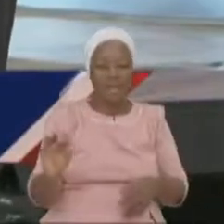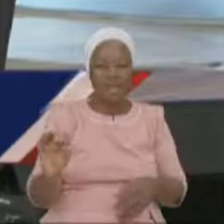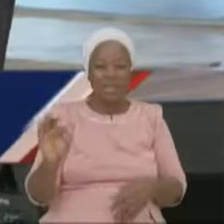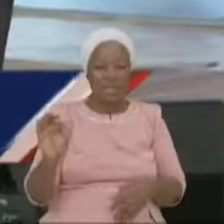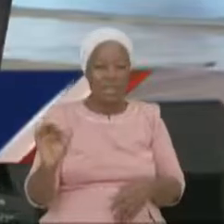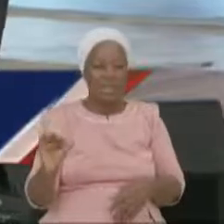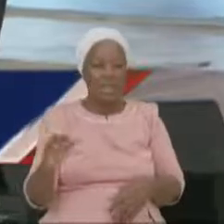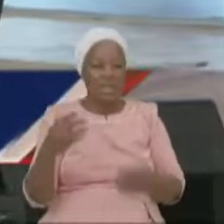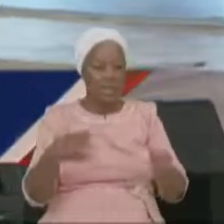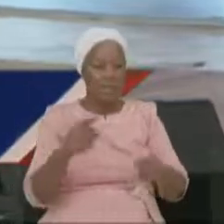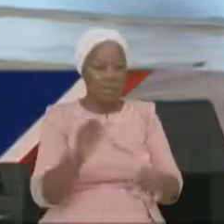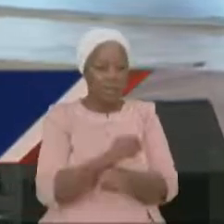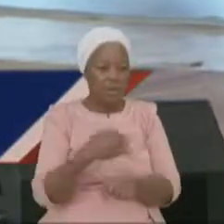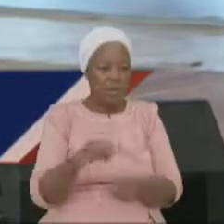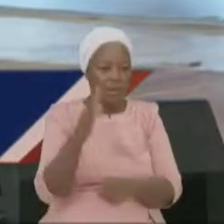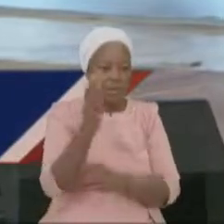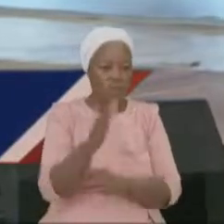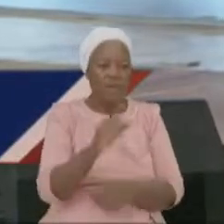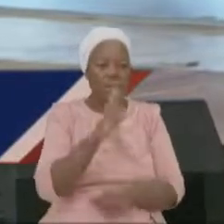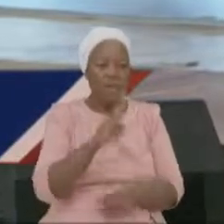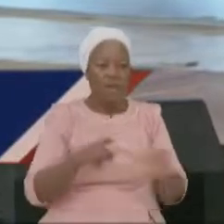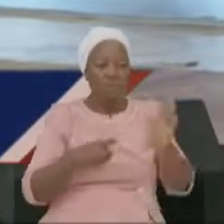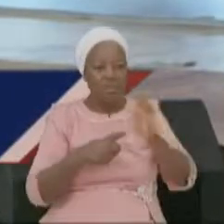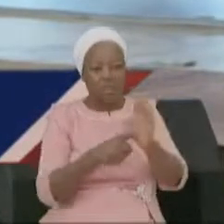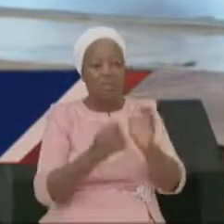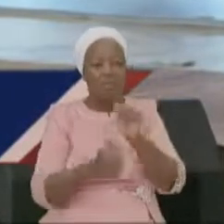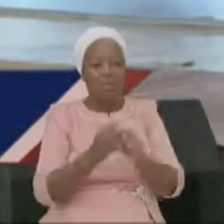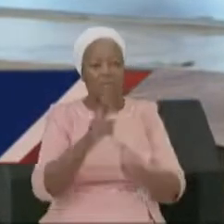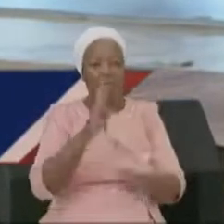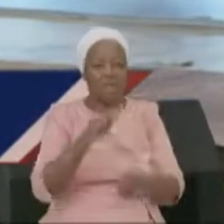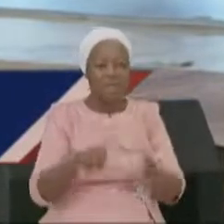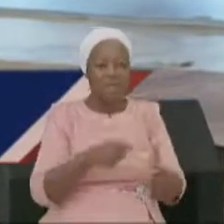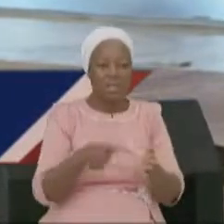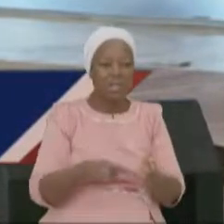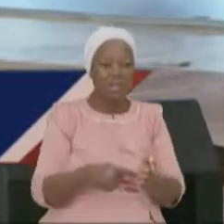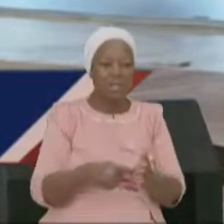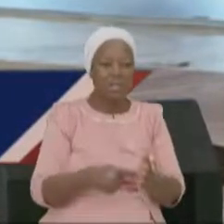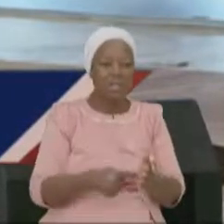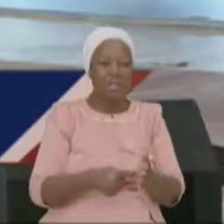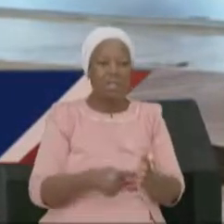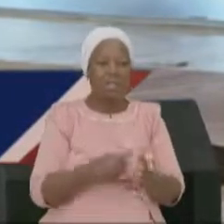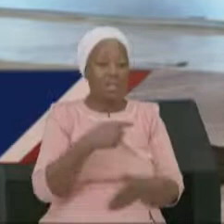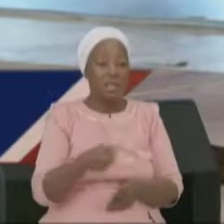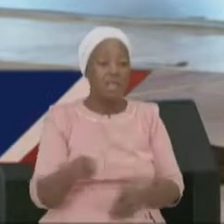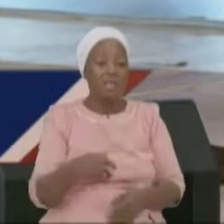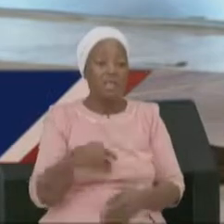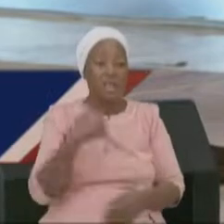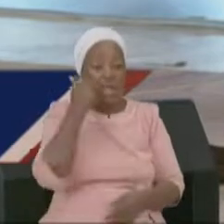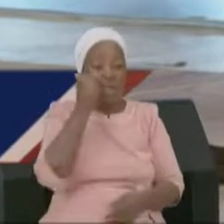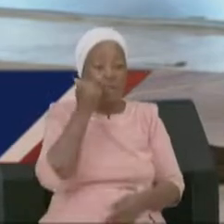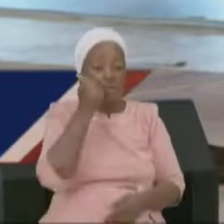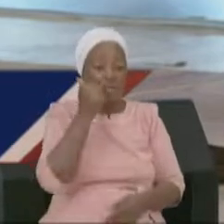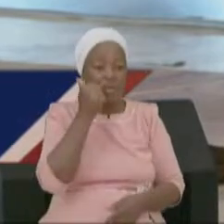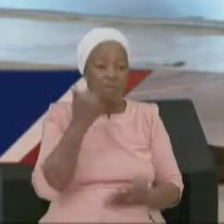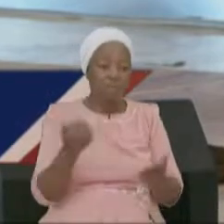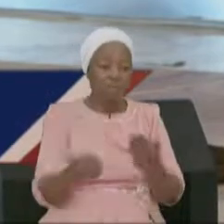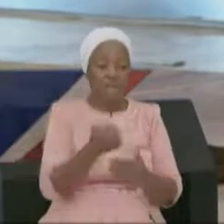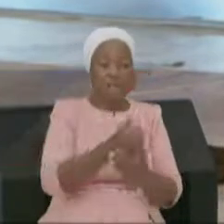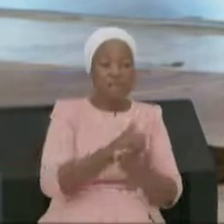are manifest. Which are these? Adultery, fornication, works of the flesh,